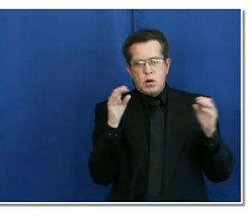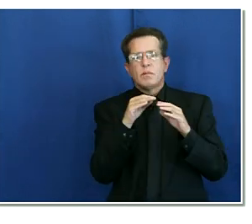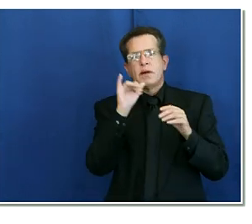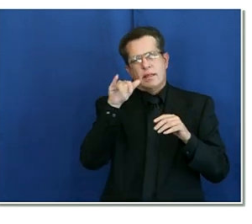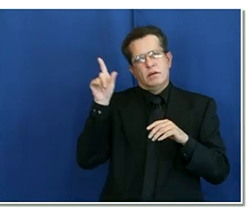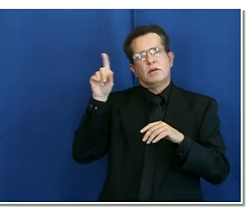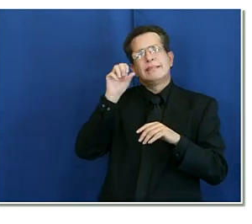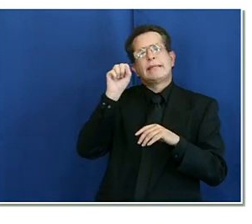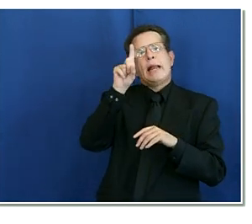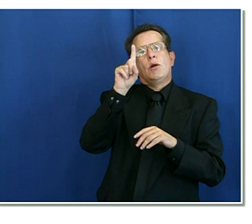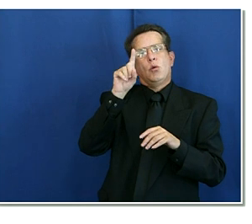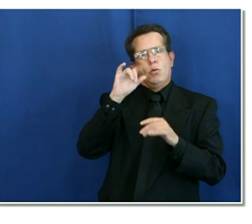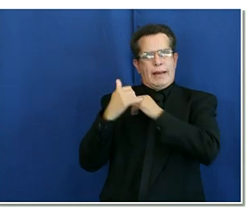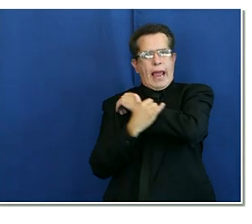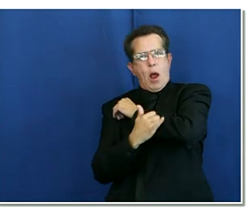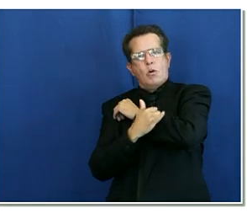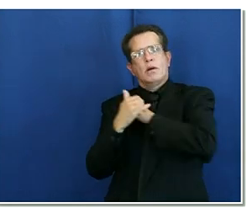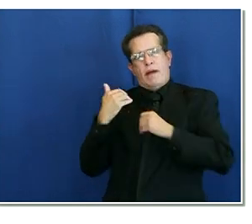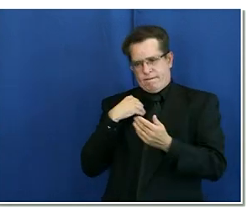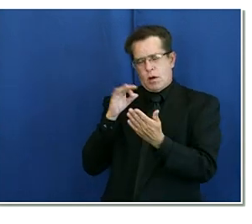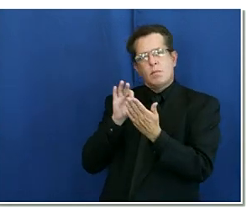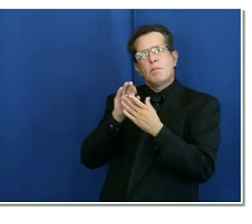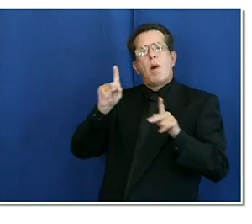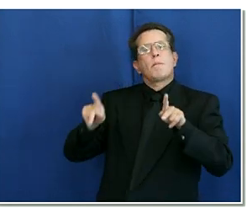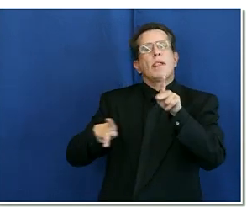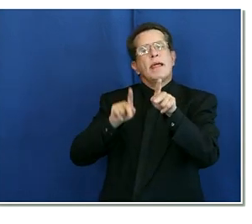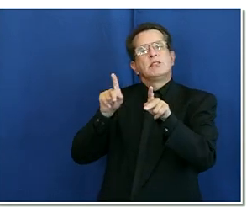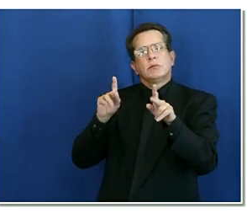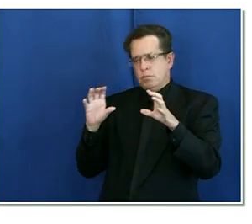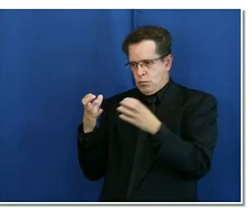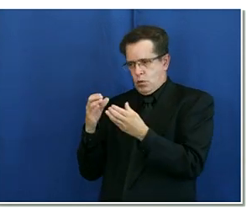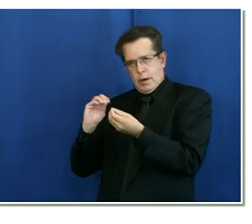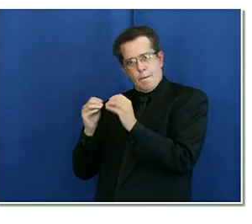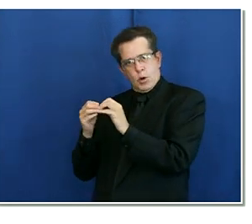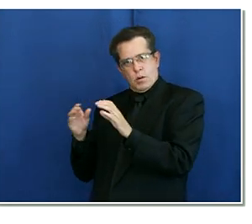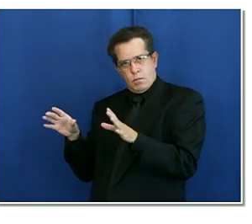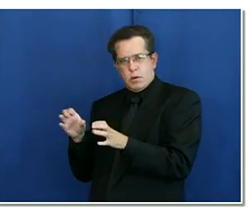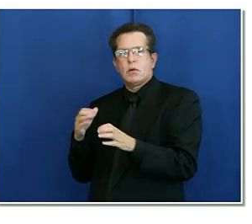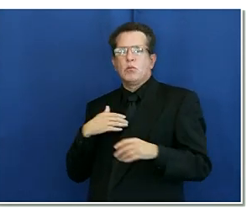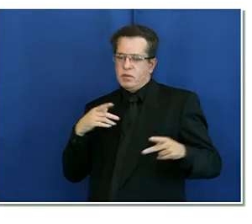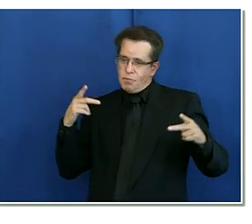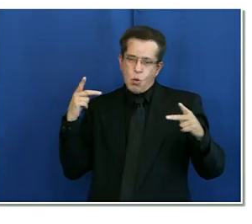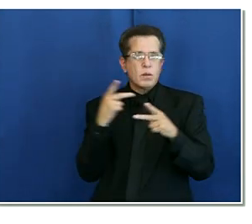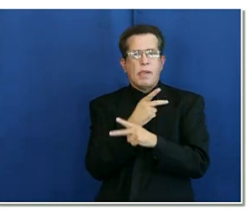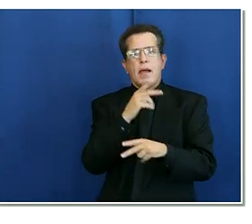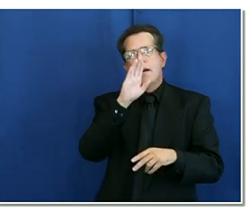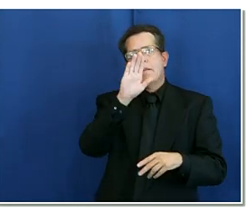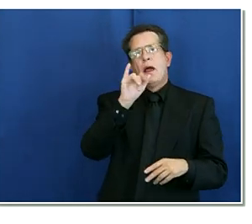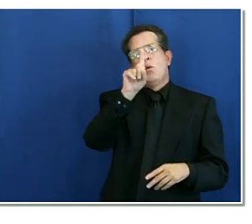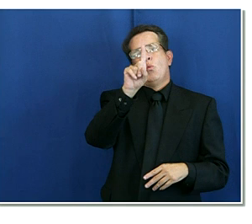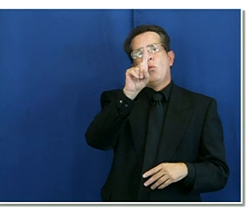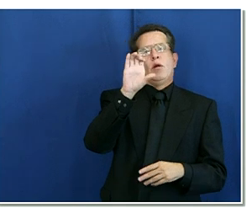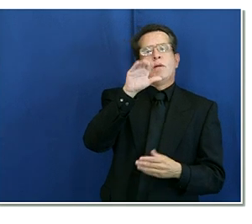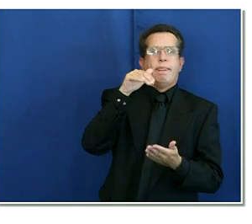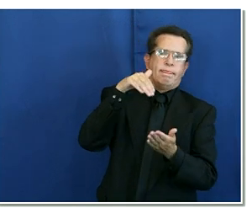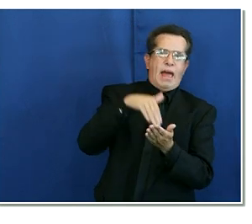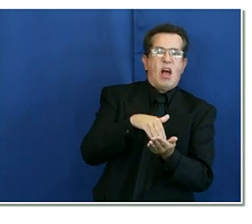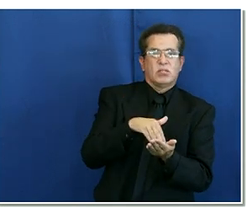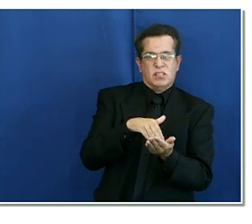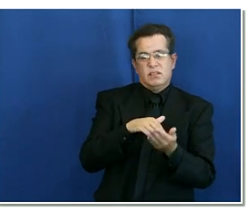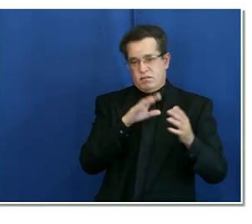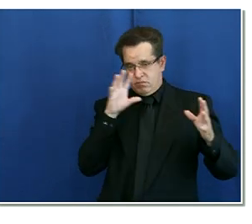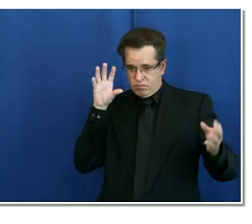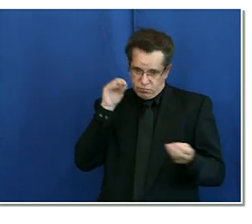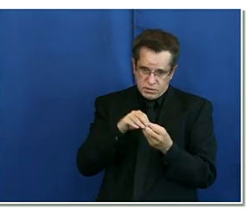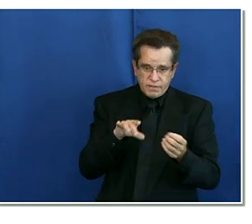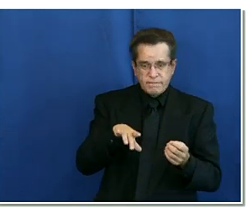Diego County population, and then that result is multiplied by 100,000. This translates to a